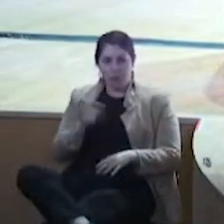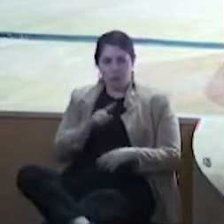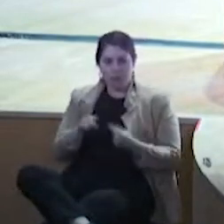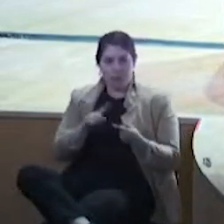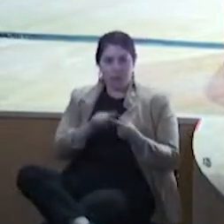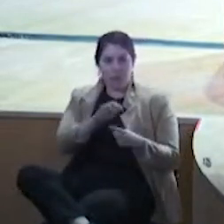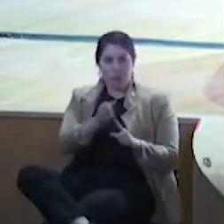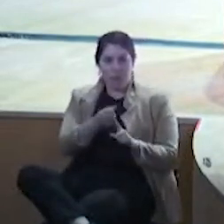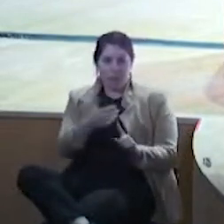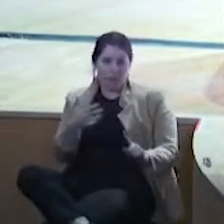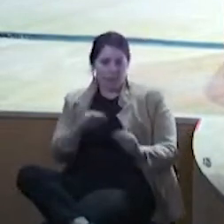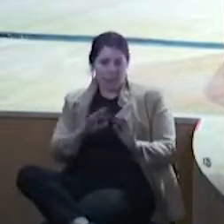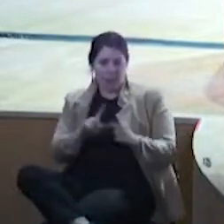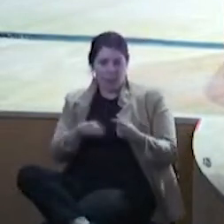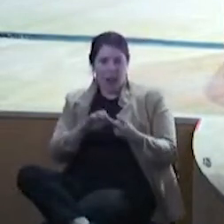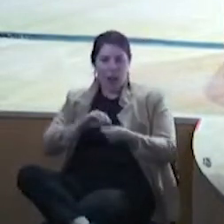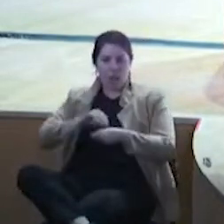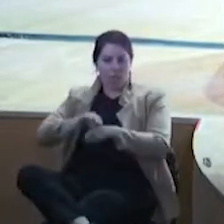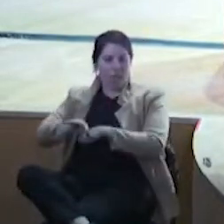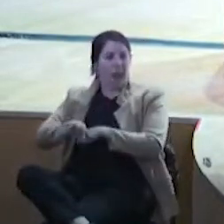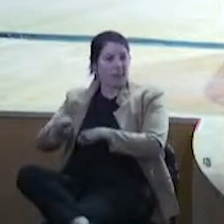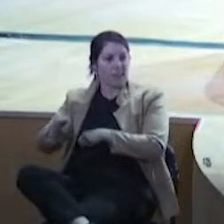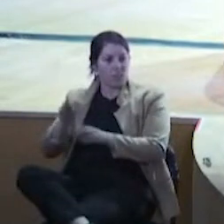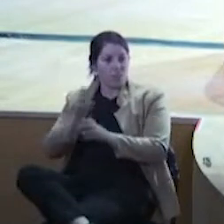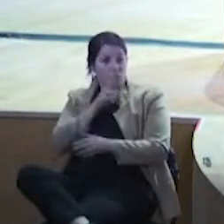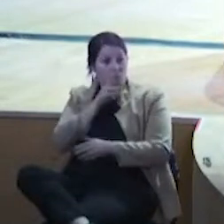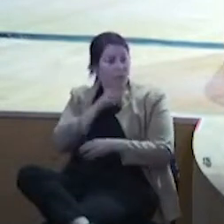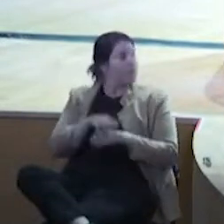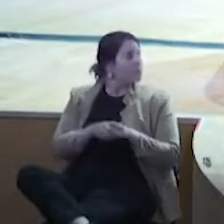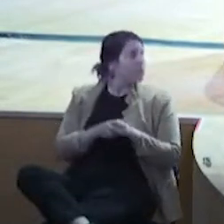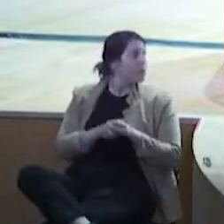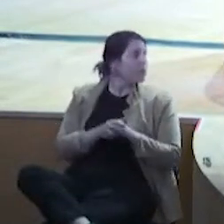trying to get some clarification. From you?